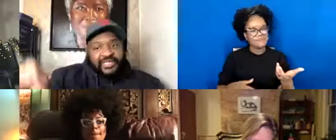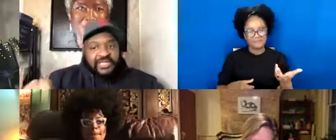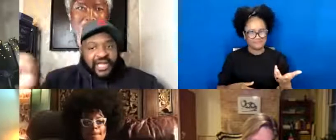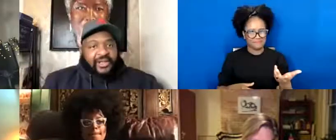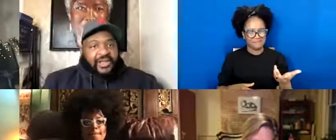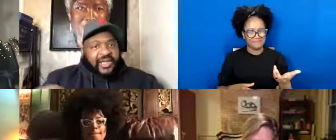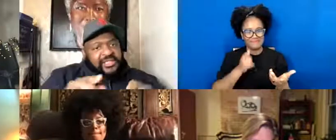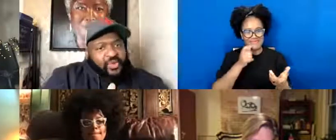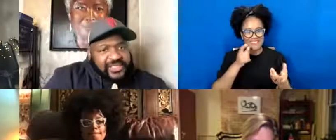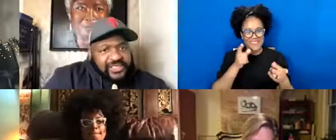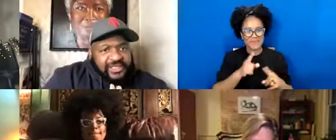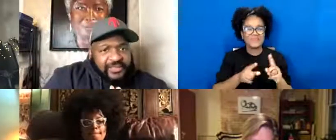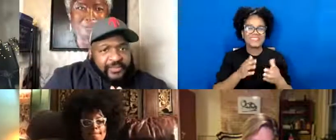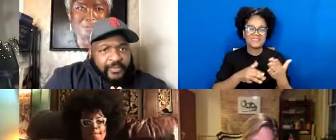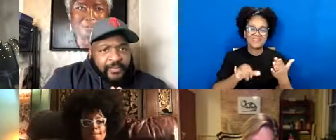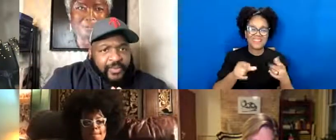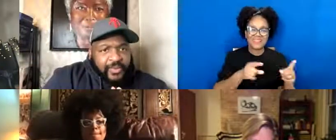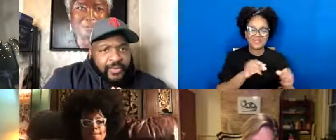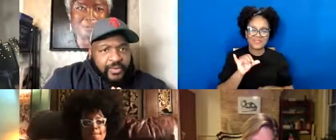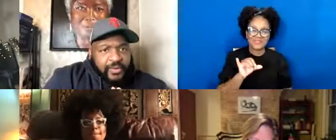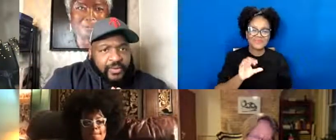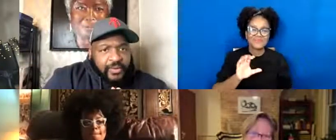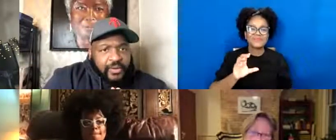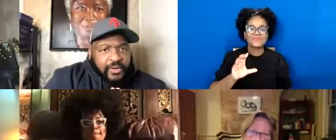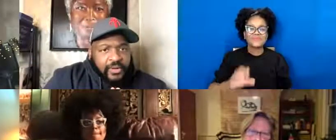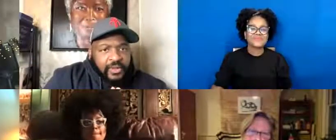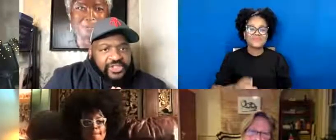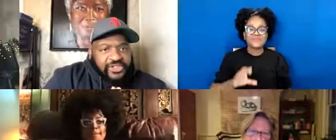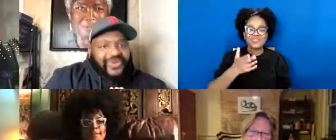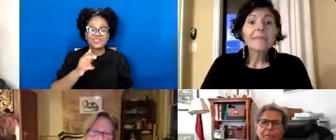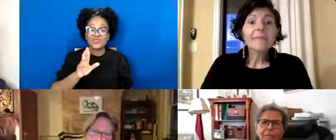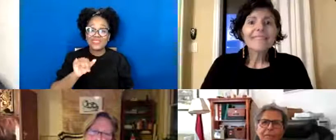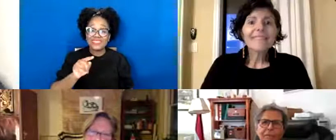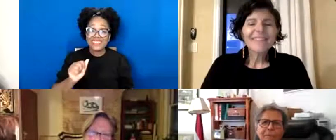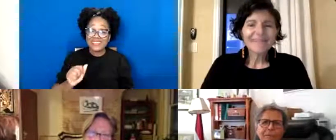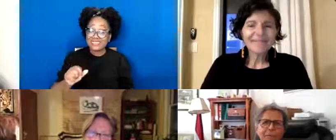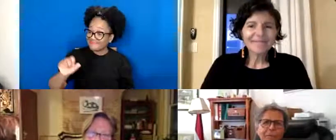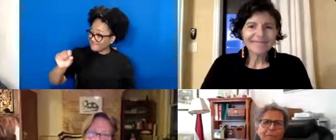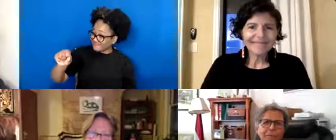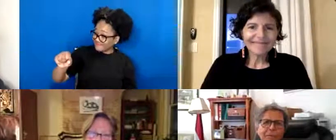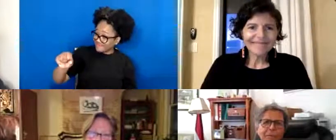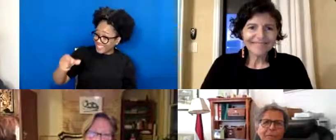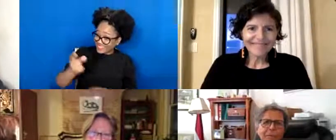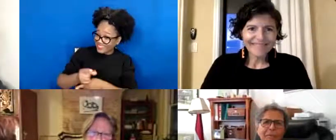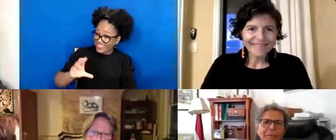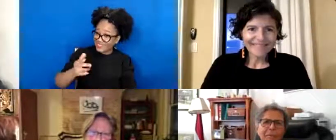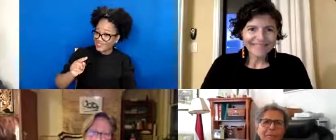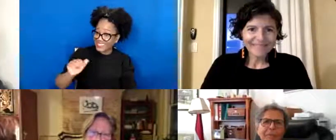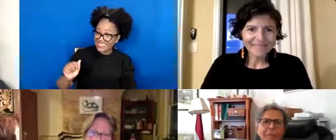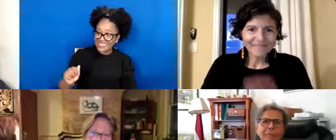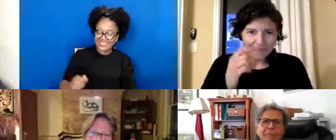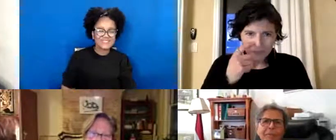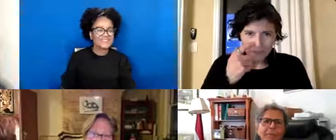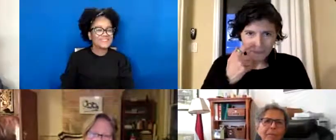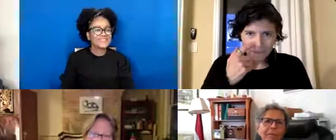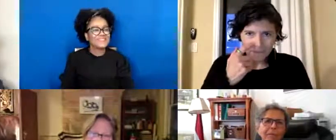we're gonna get to the other. Is it Sharita? It's Sharita, yes. Sharita, all right. Let us know what you're working